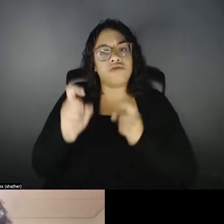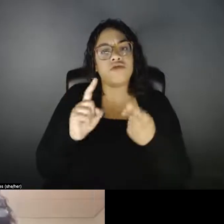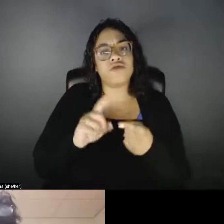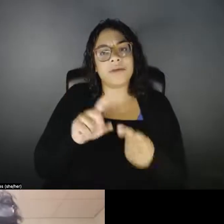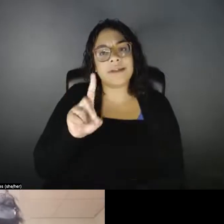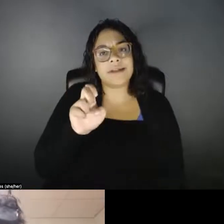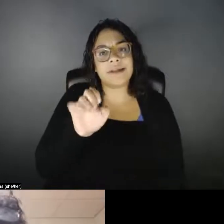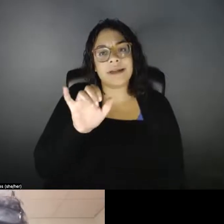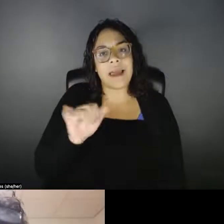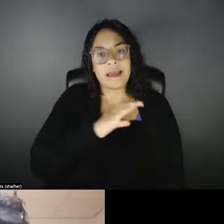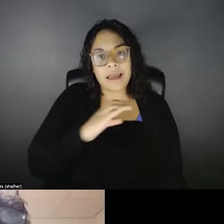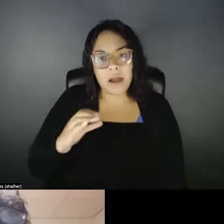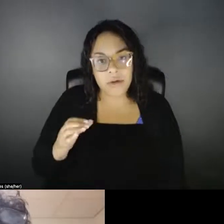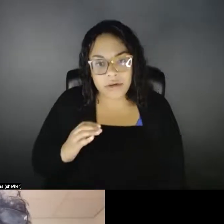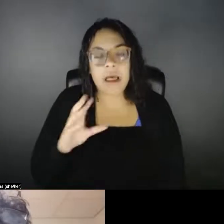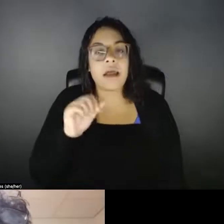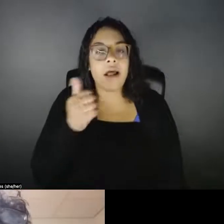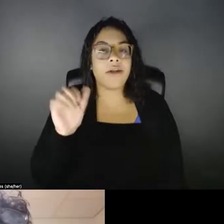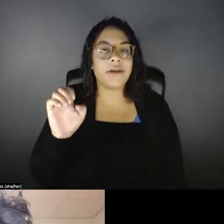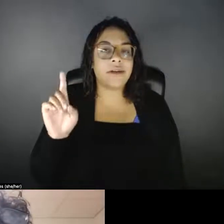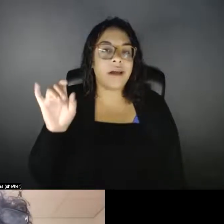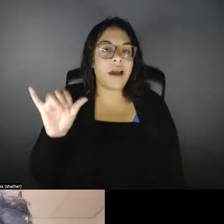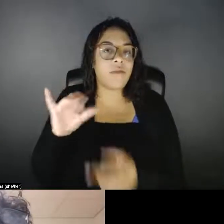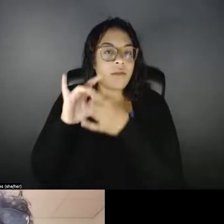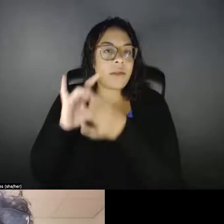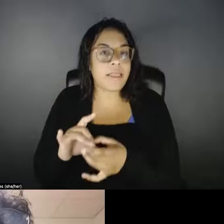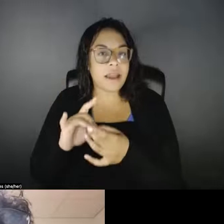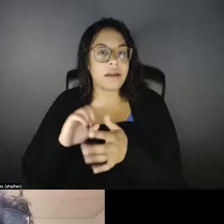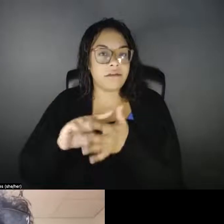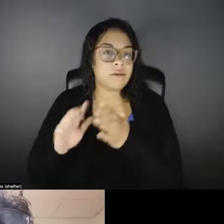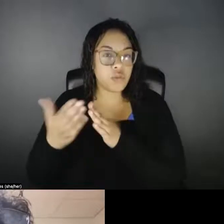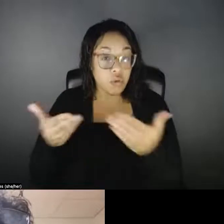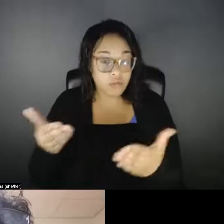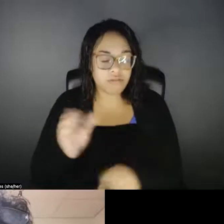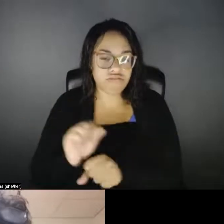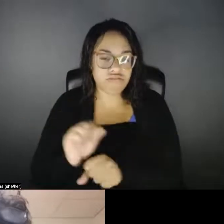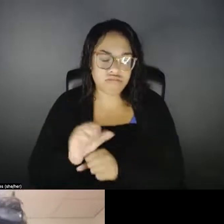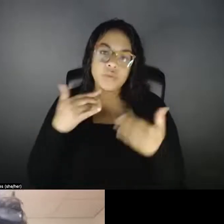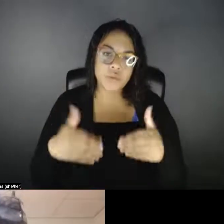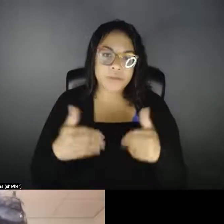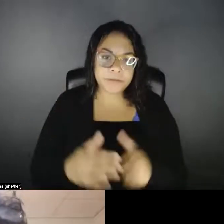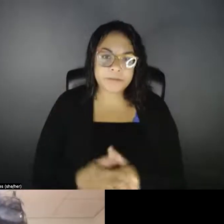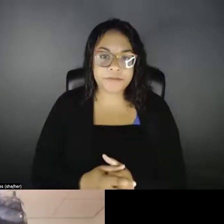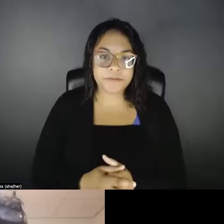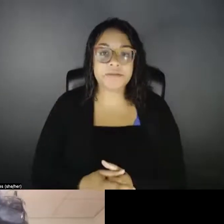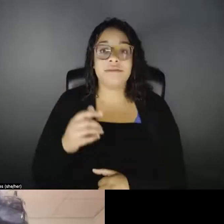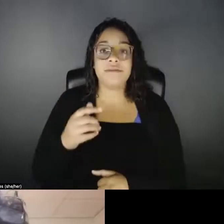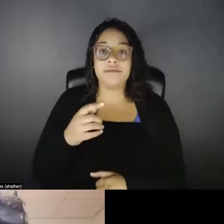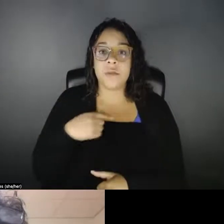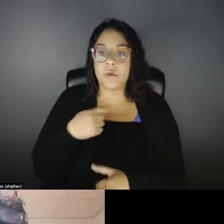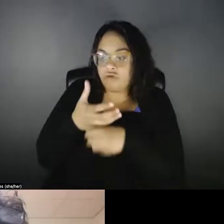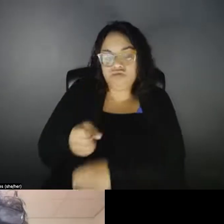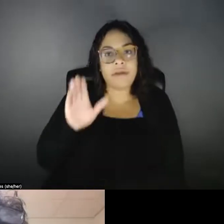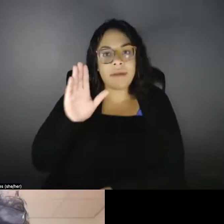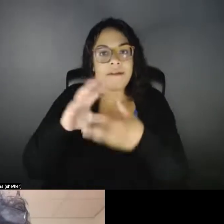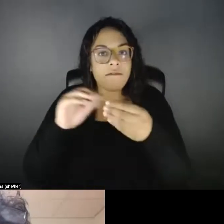other EDI-related university committees is commendable. He is a trusted voice within our